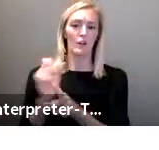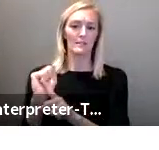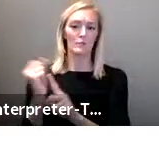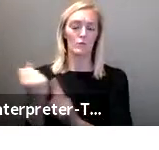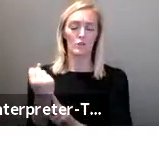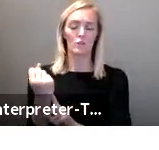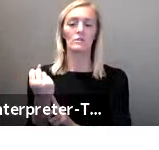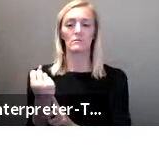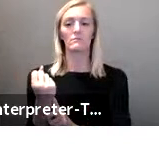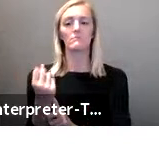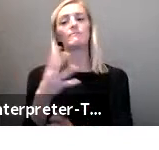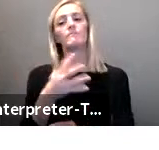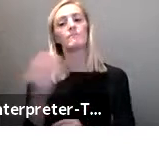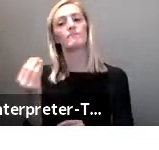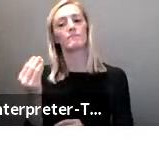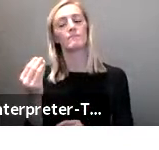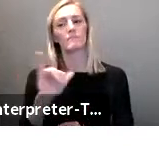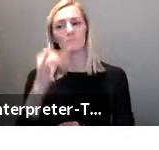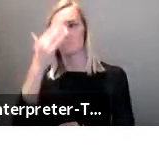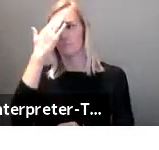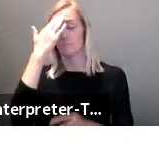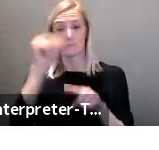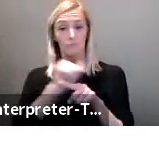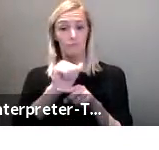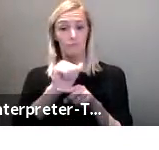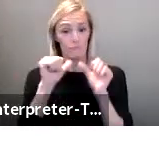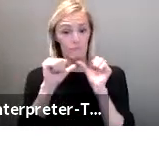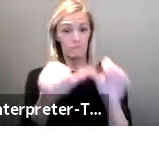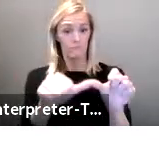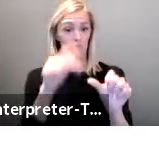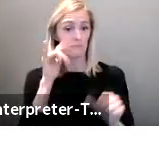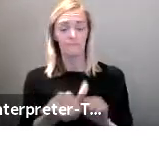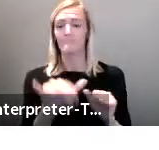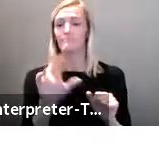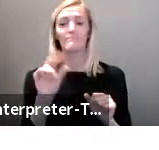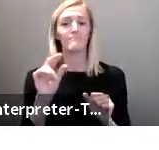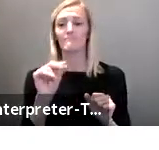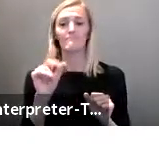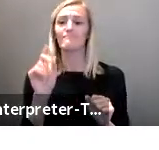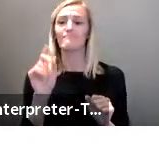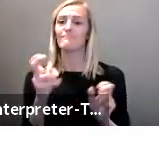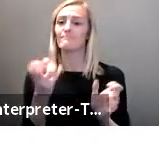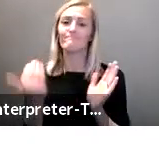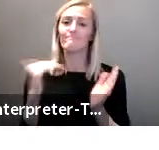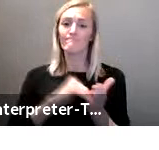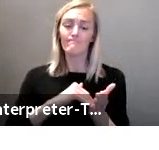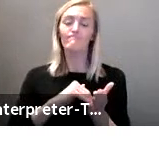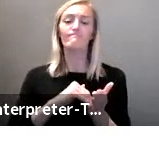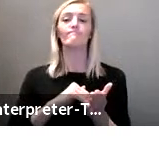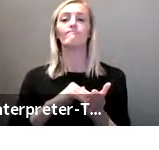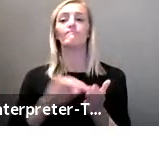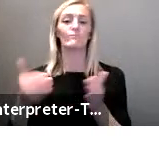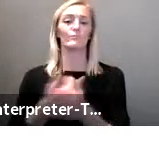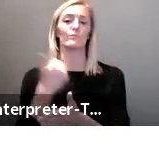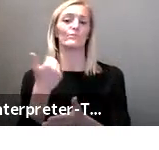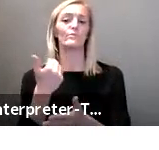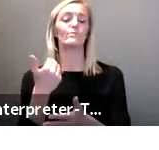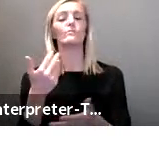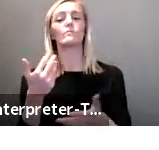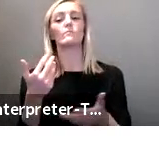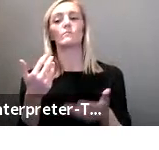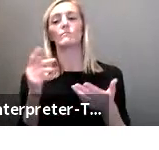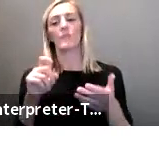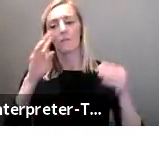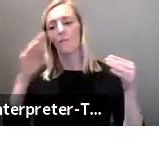just knowing that trainings don't last forever, they have to be re-upped. And that focusing on the way that individual